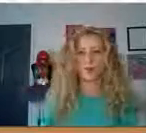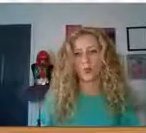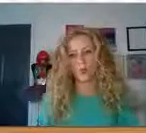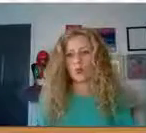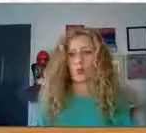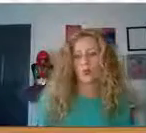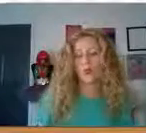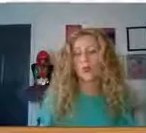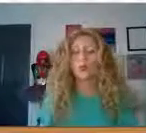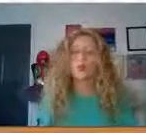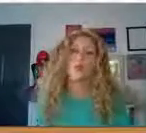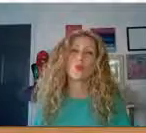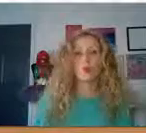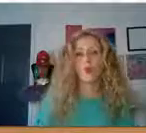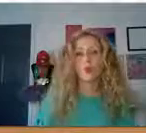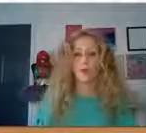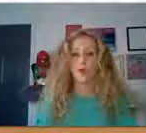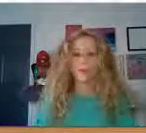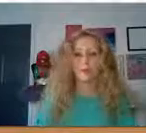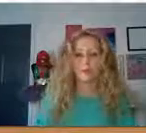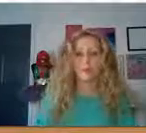Friends, here comes the good part!